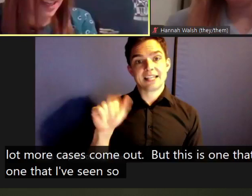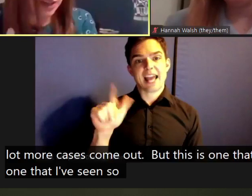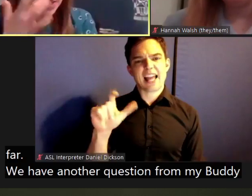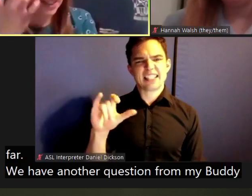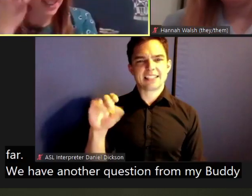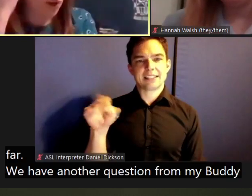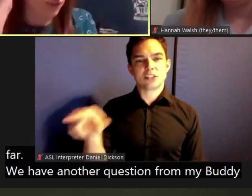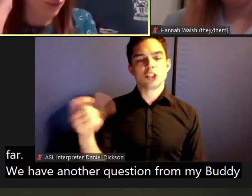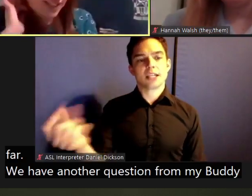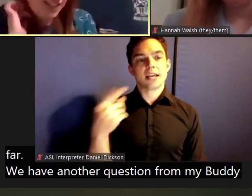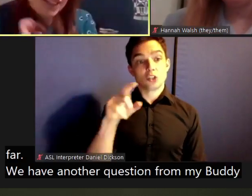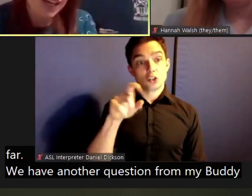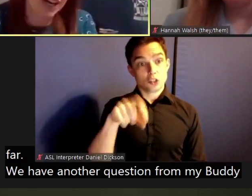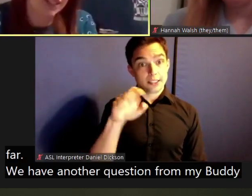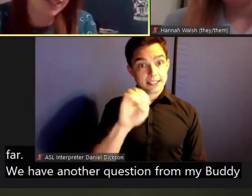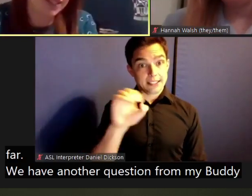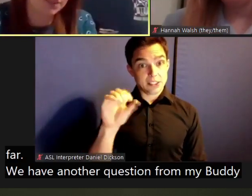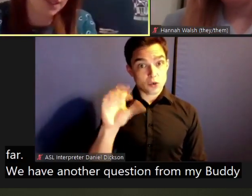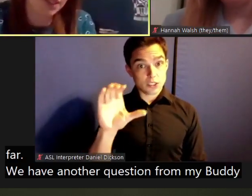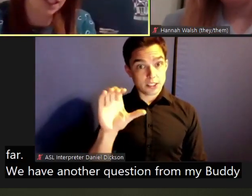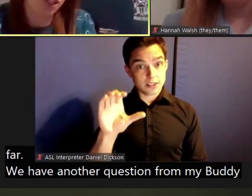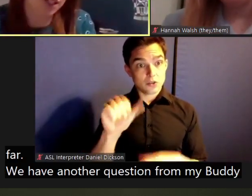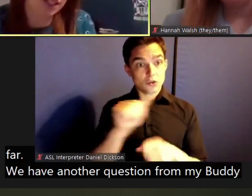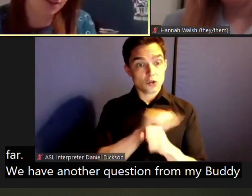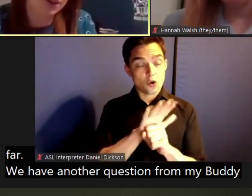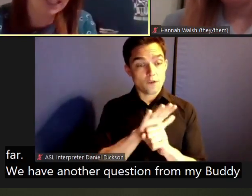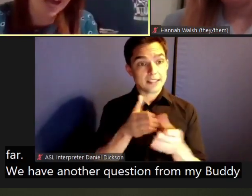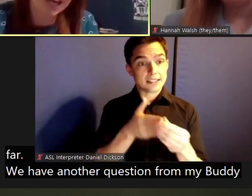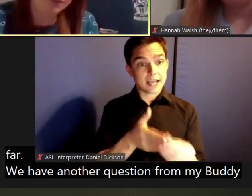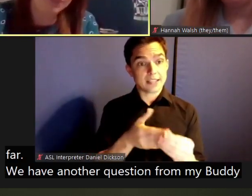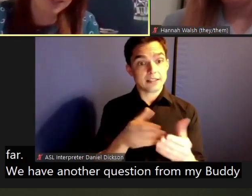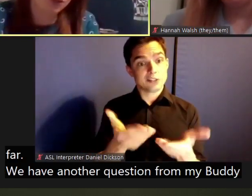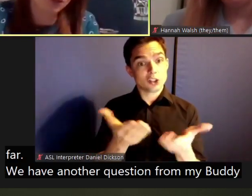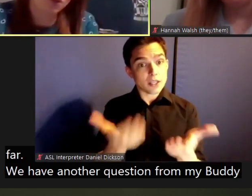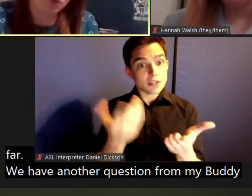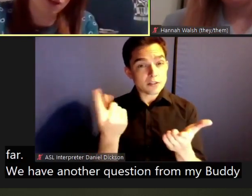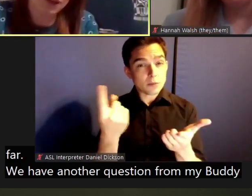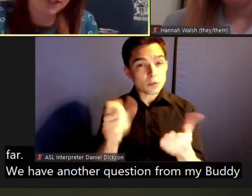so the EEOC COVID-19 guidance seems to suggest that somebody can be